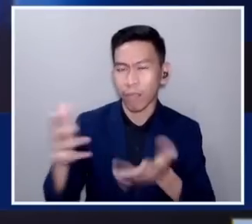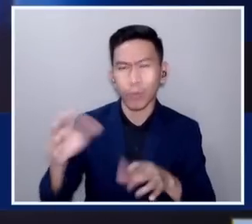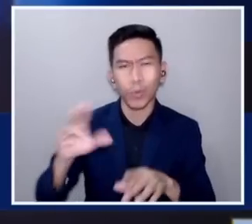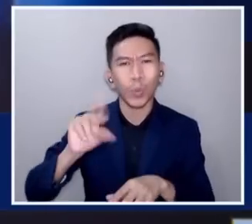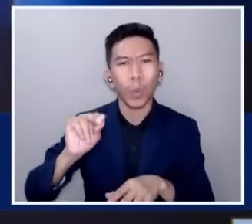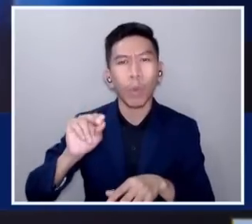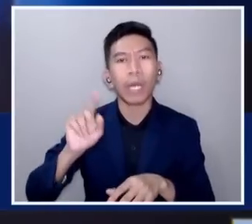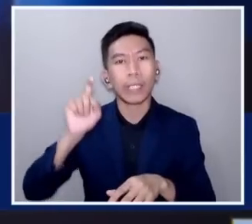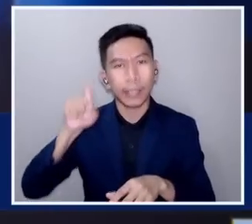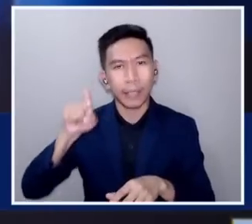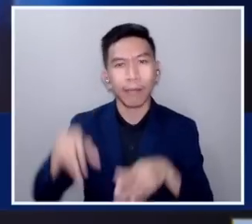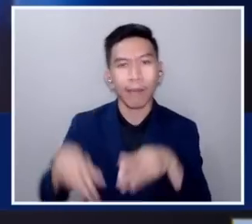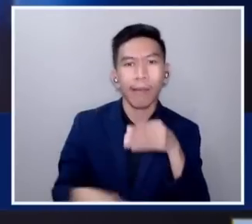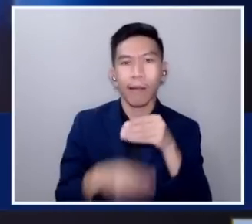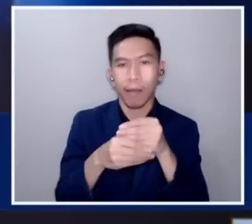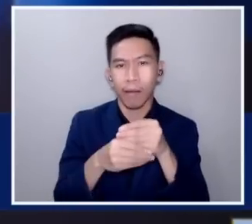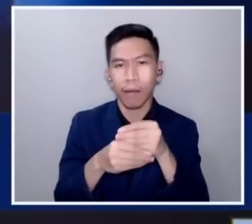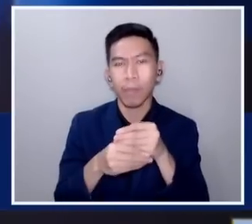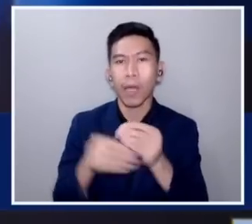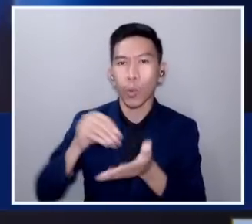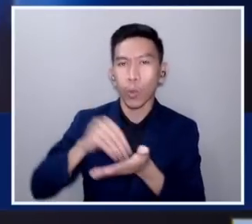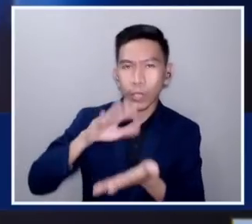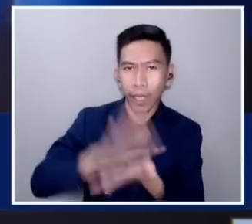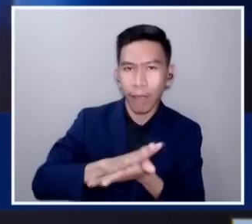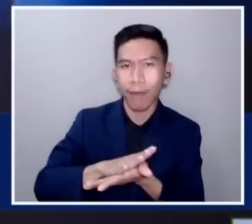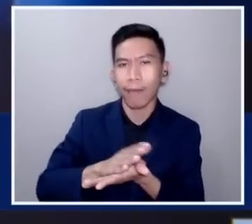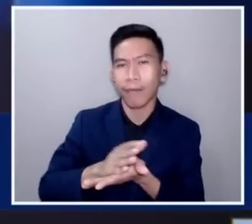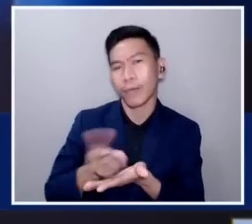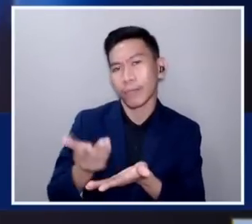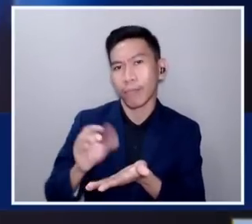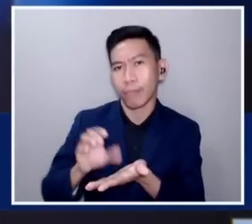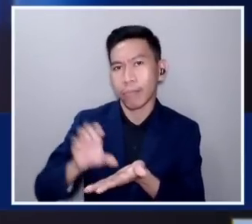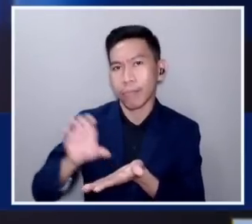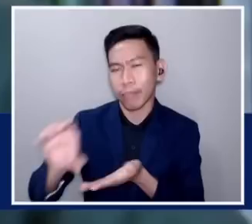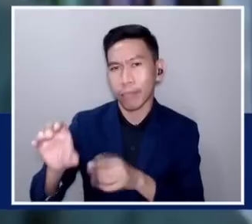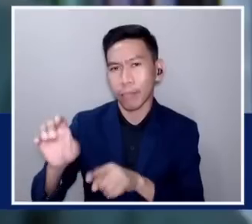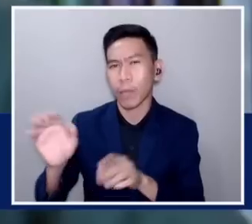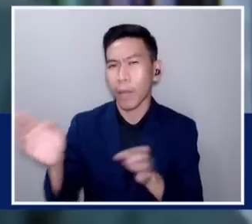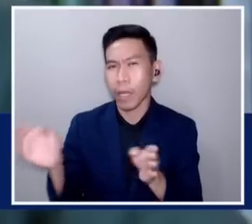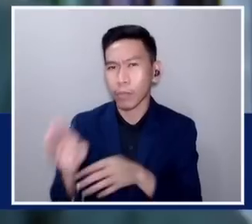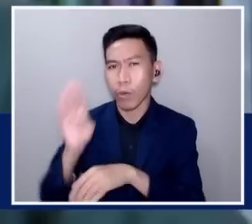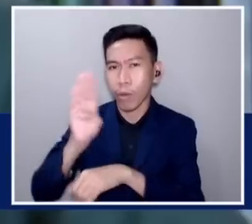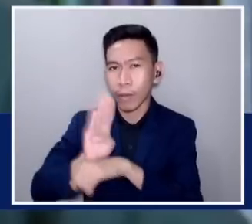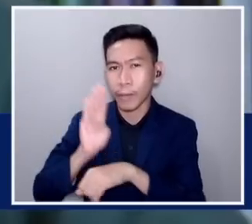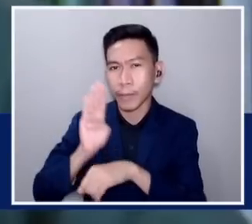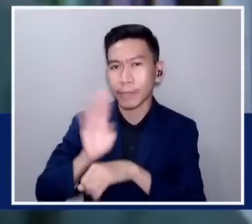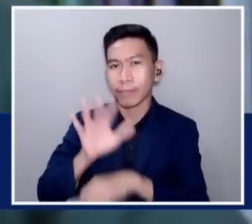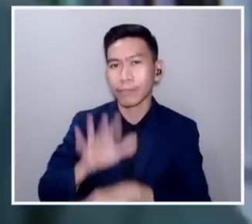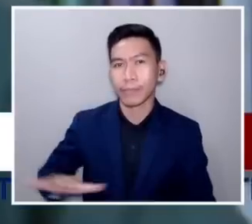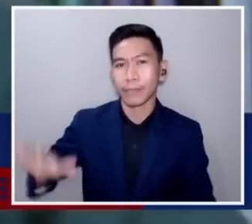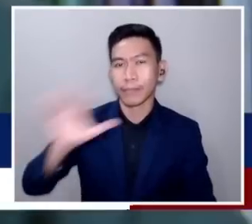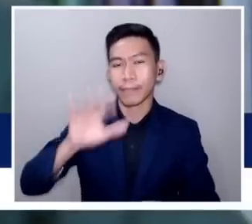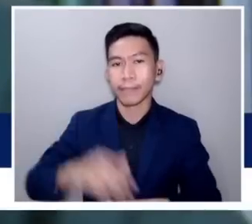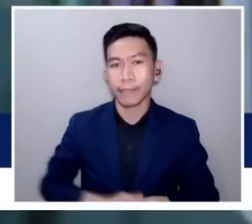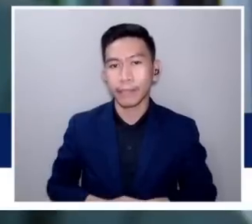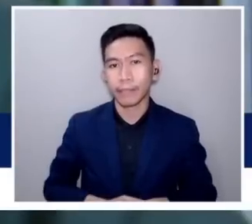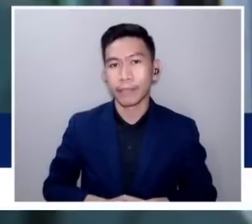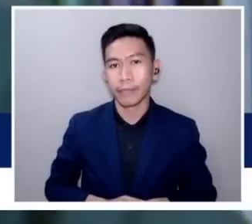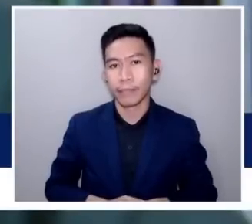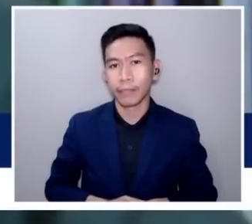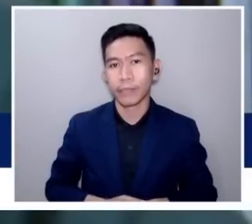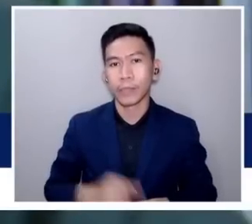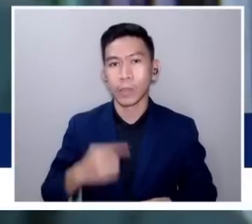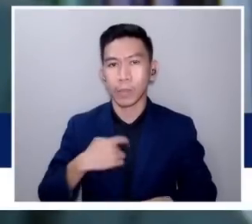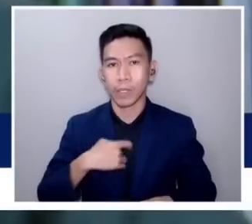yung soft loans, ano, discount windows sa mga MSMEs. Ano? I want to address the capital requirement of